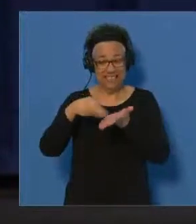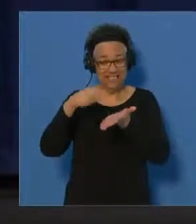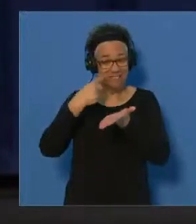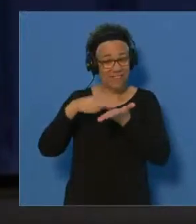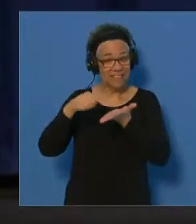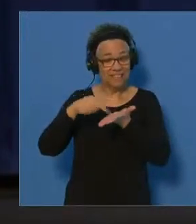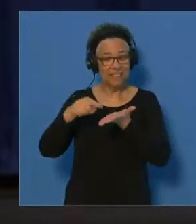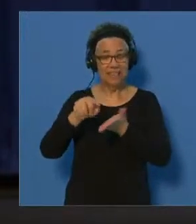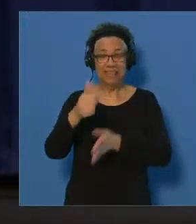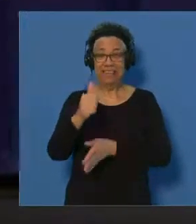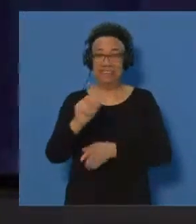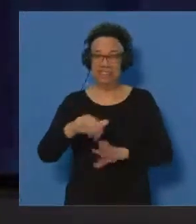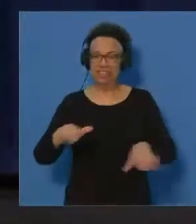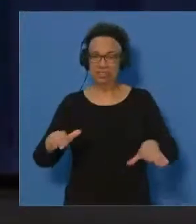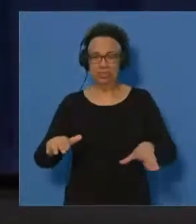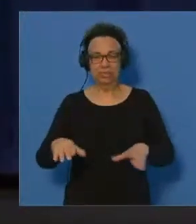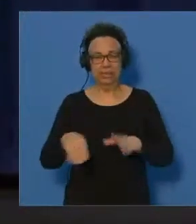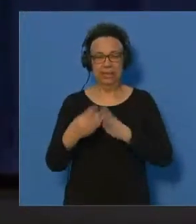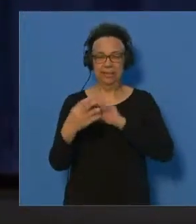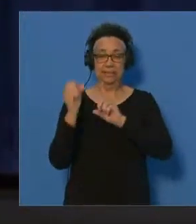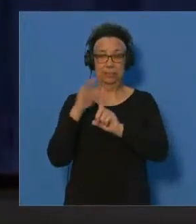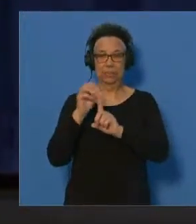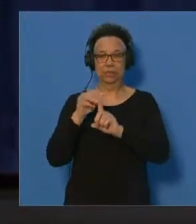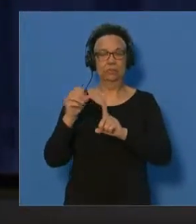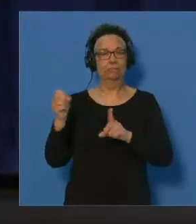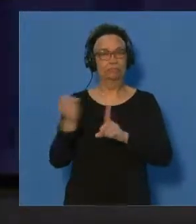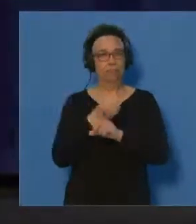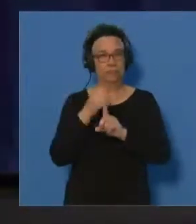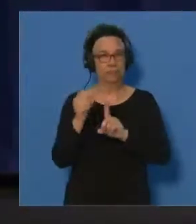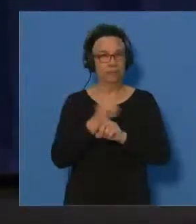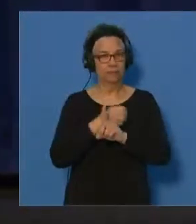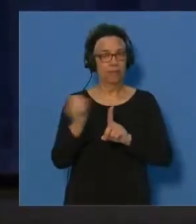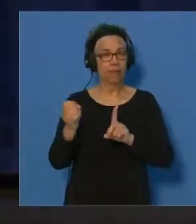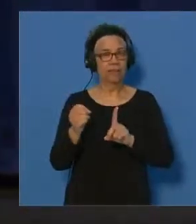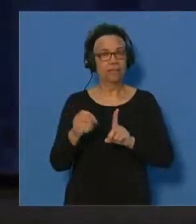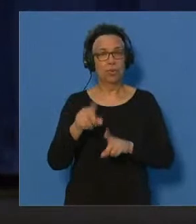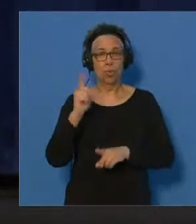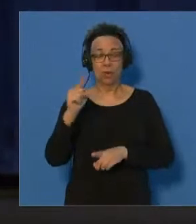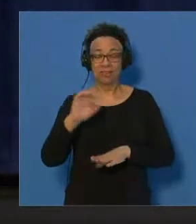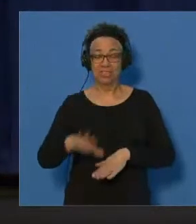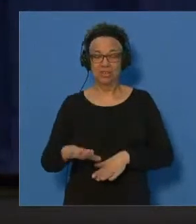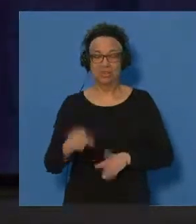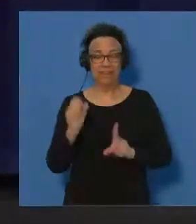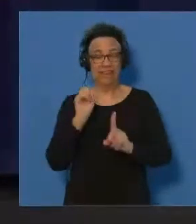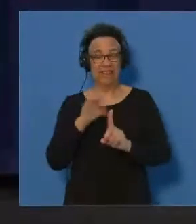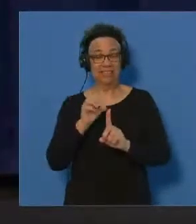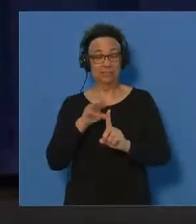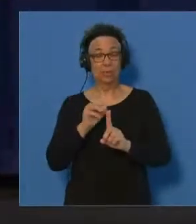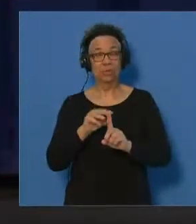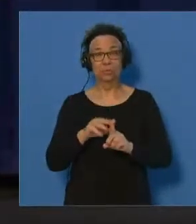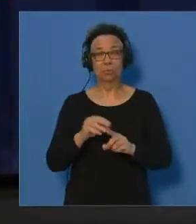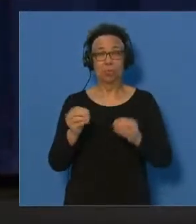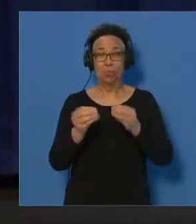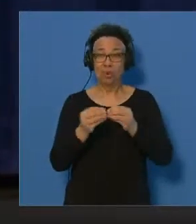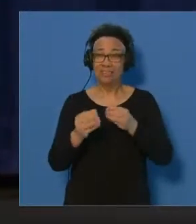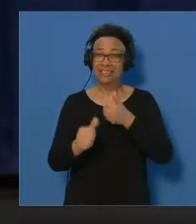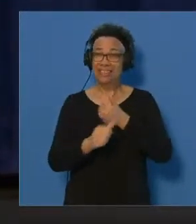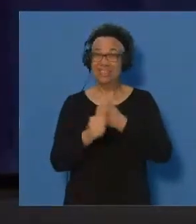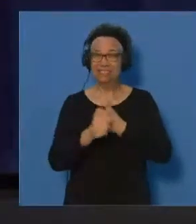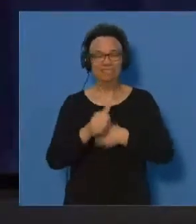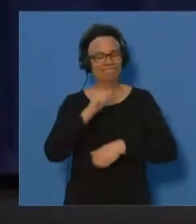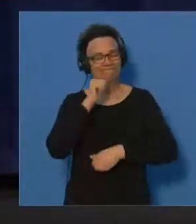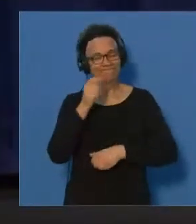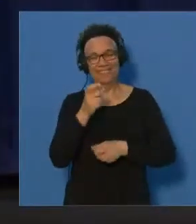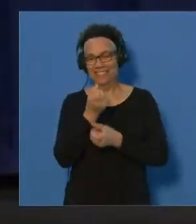exposed to domestic or family violence, one child exposed to moral danger, which means that the child has been exposed to unsafe